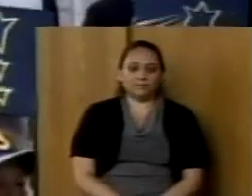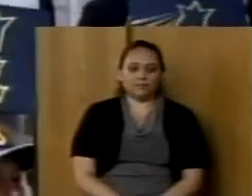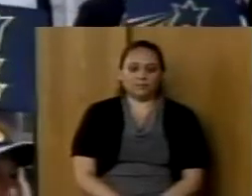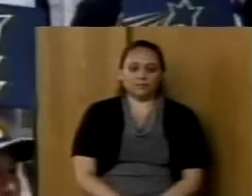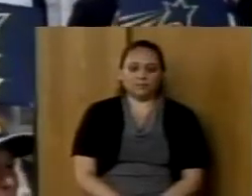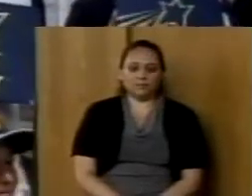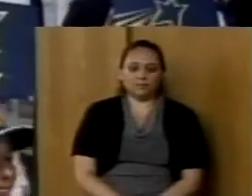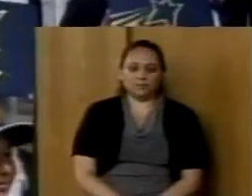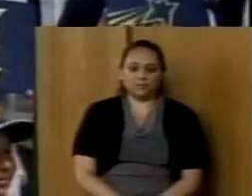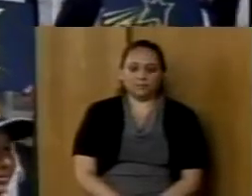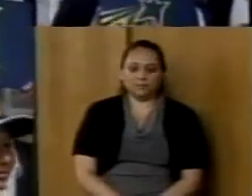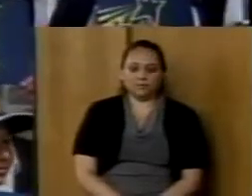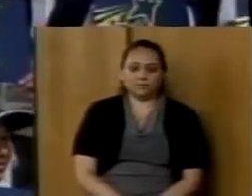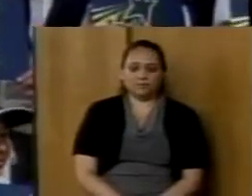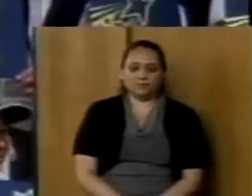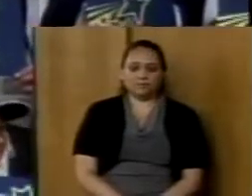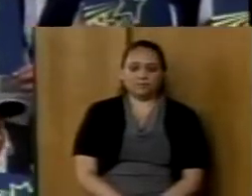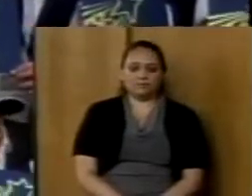Could be.